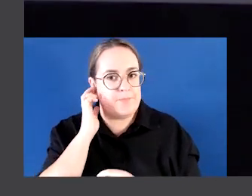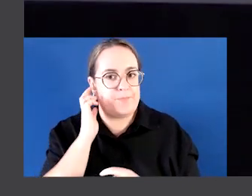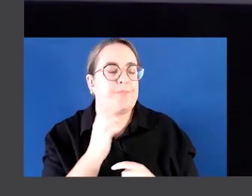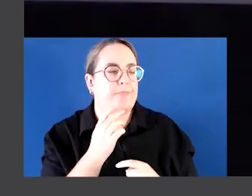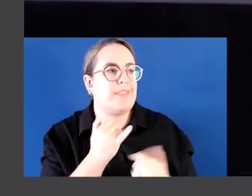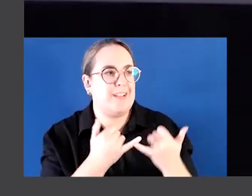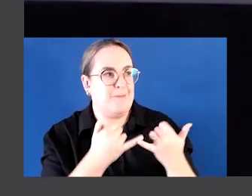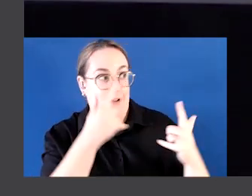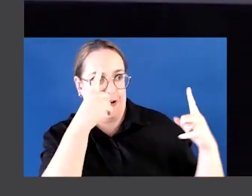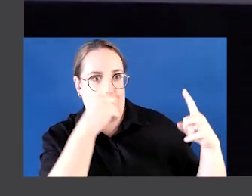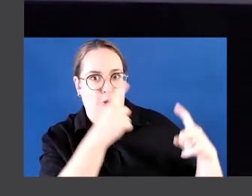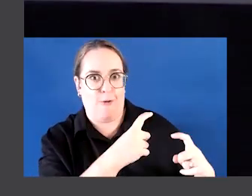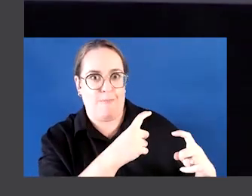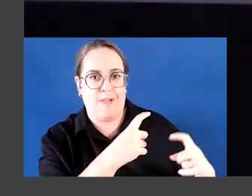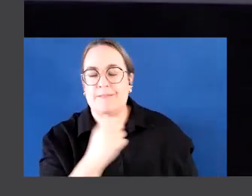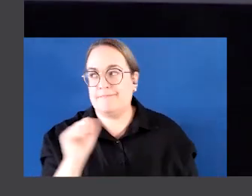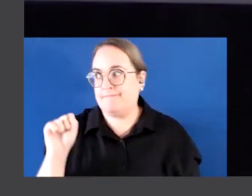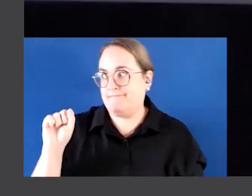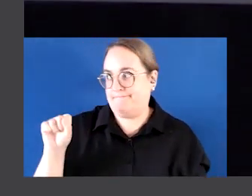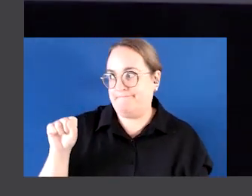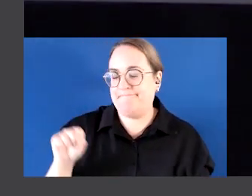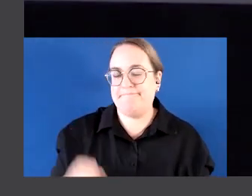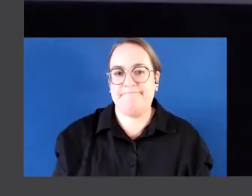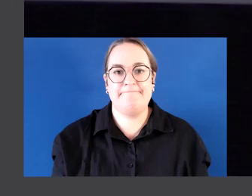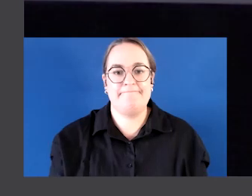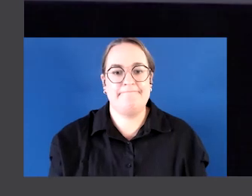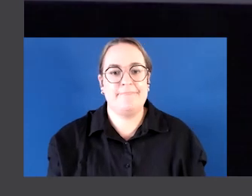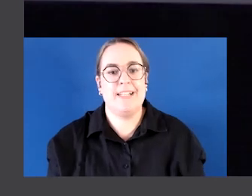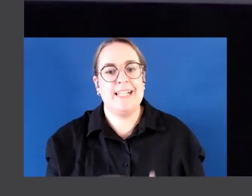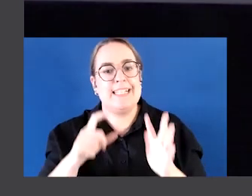well. It's a complex one, but thank you.